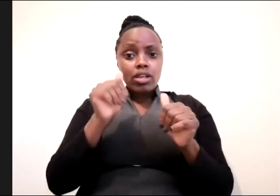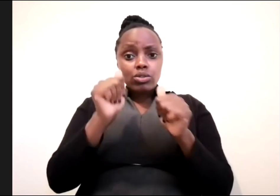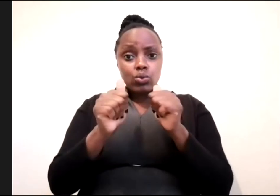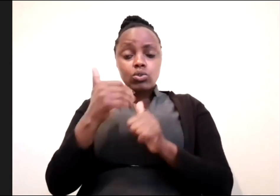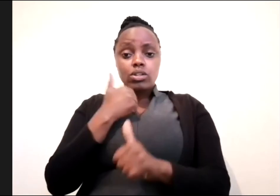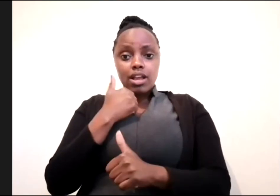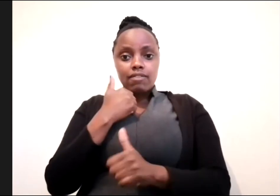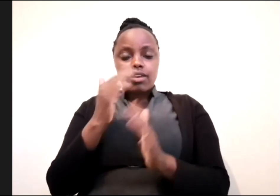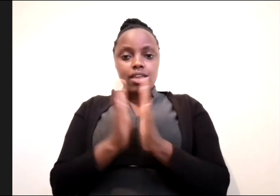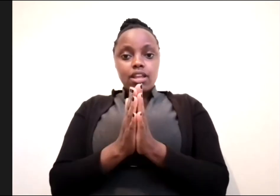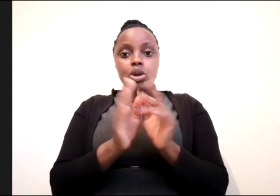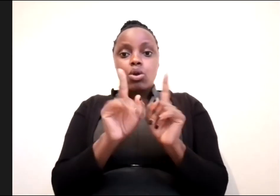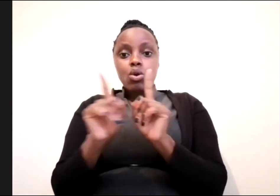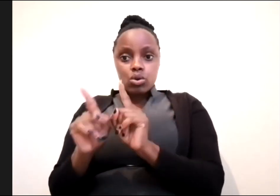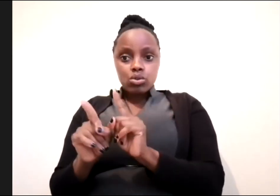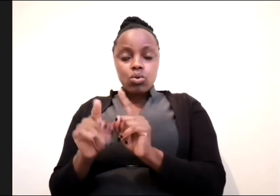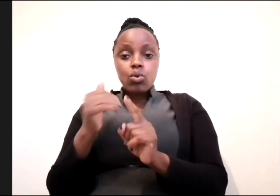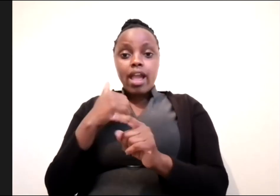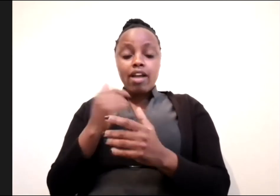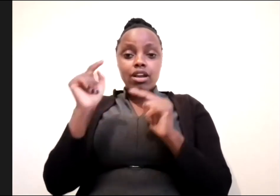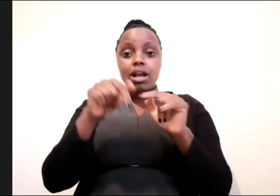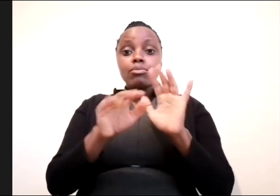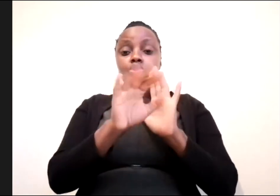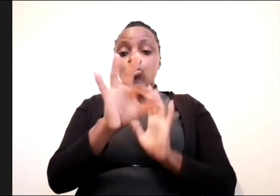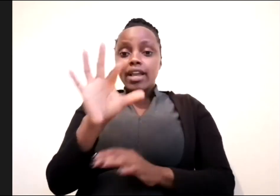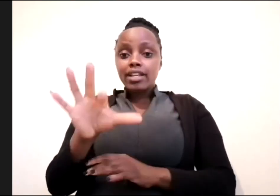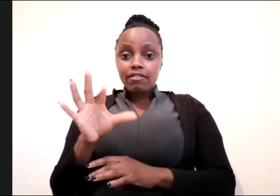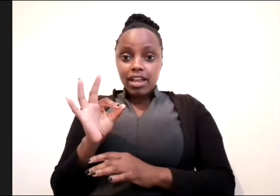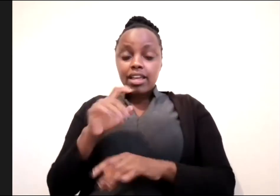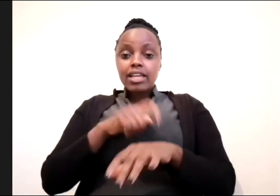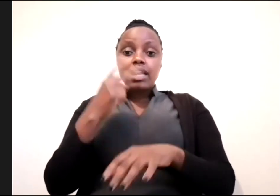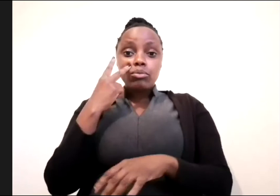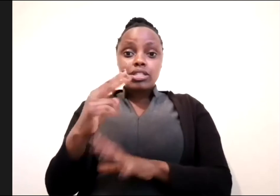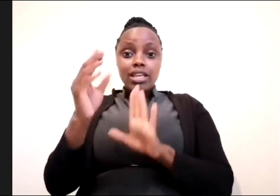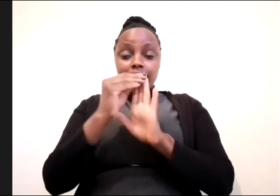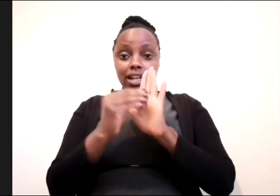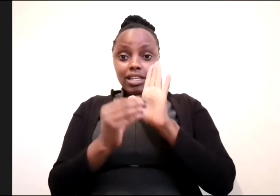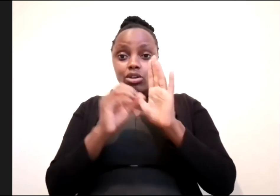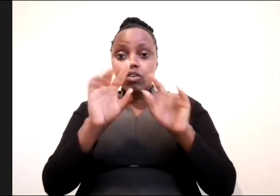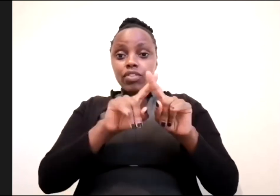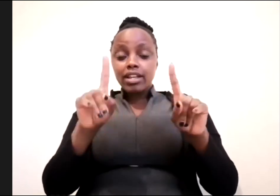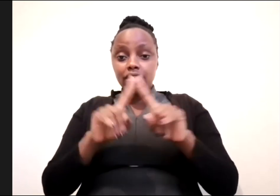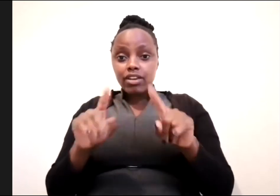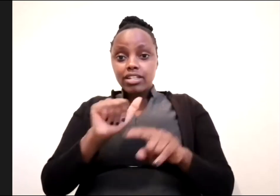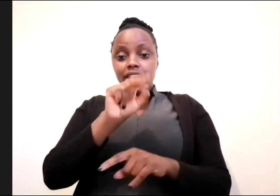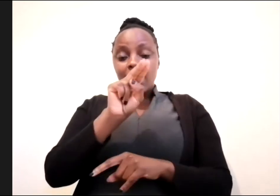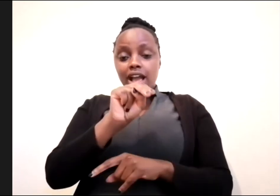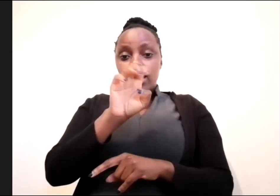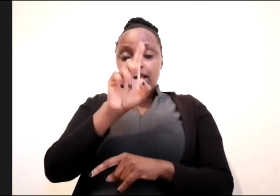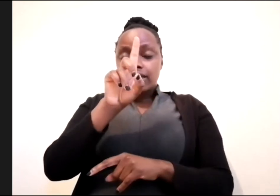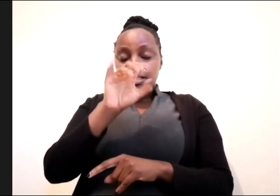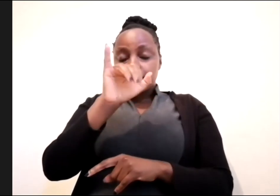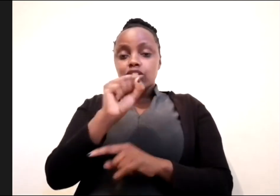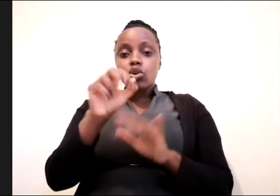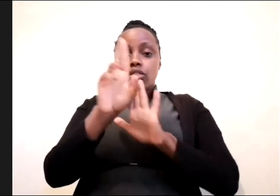I also here recommend to identify it when you see the list on the different annexes on other regulations. And if